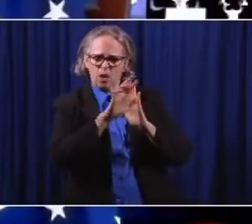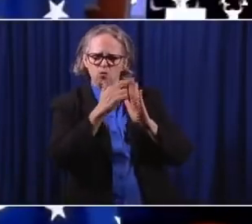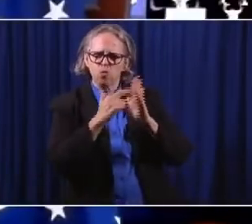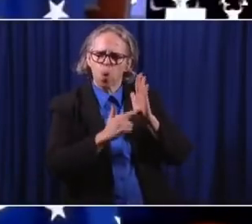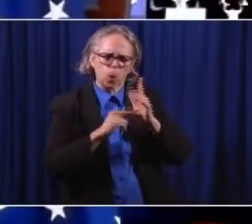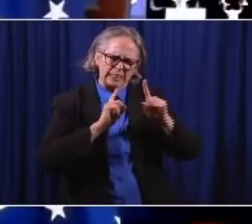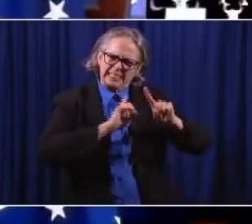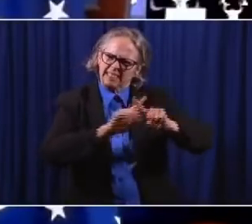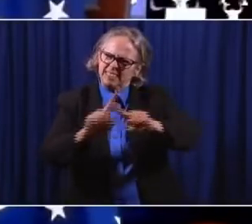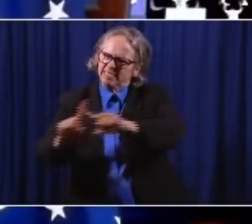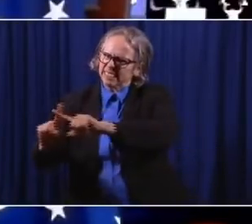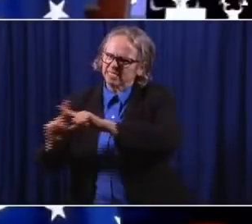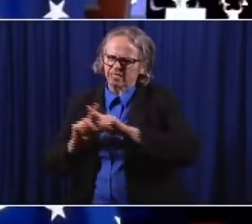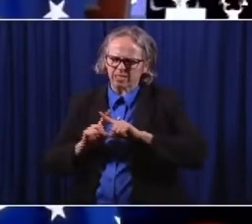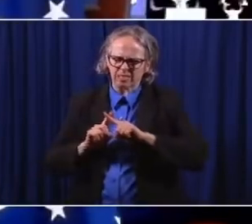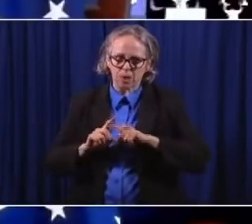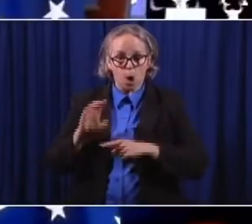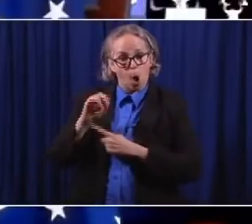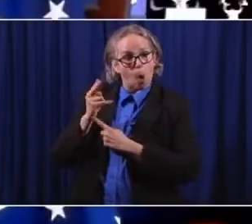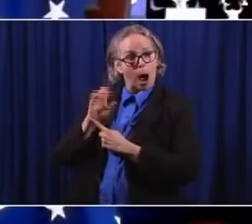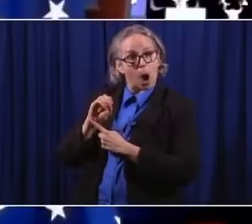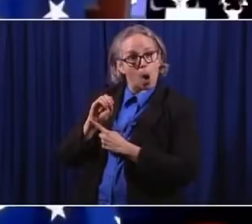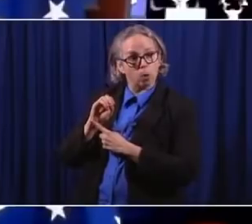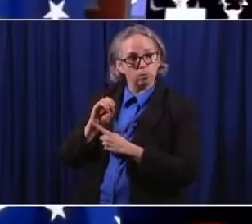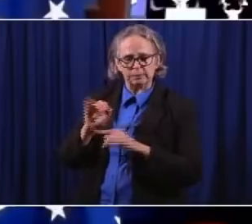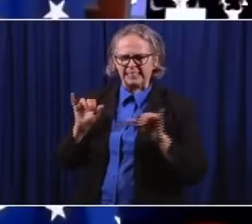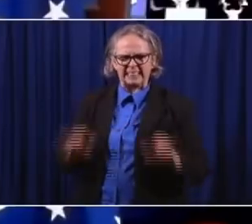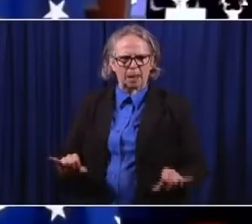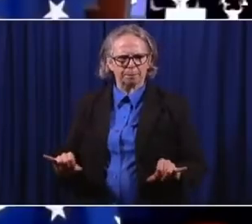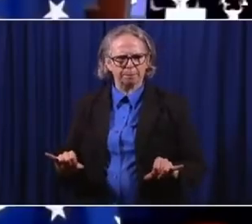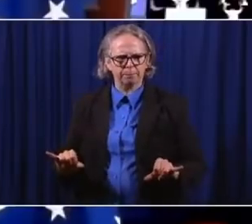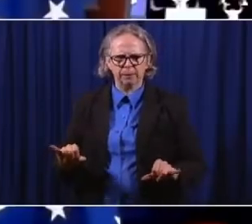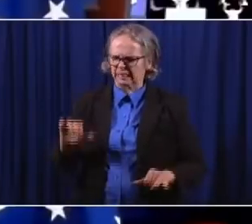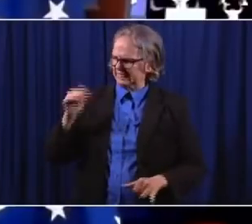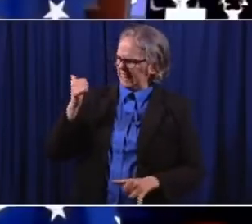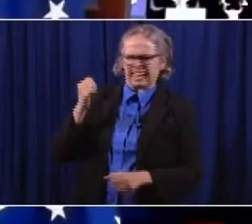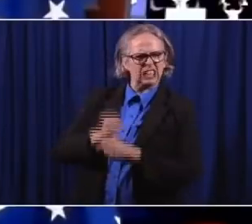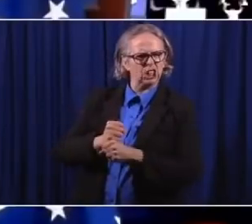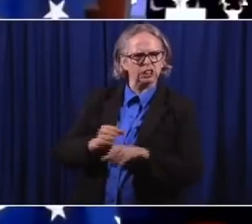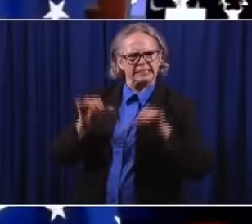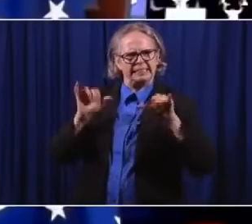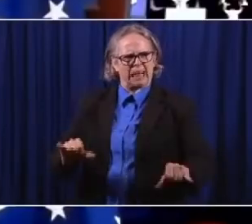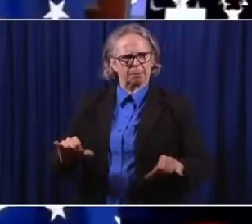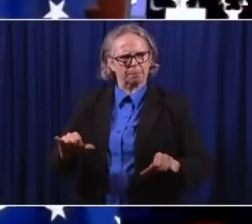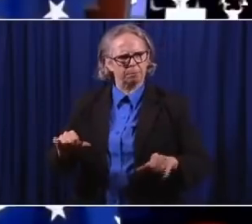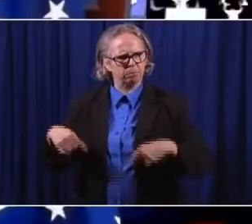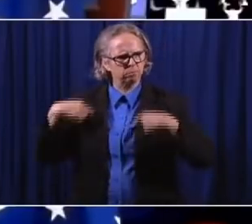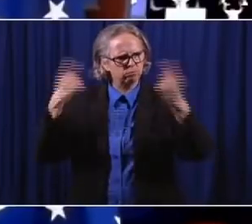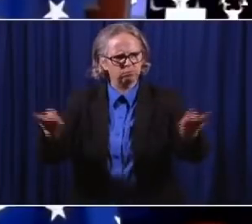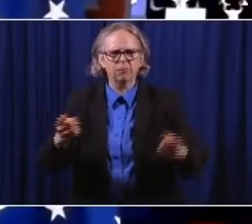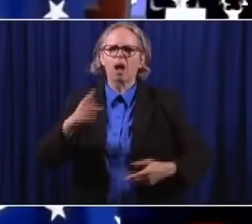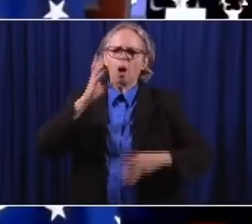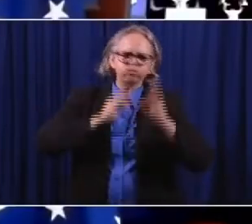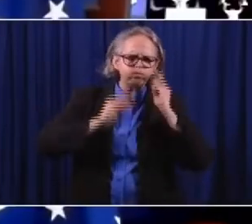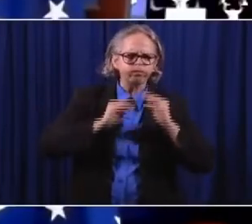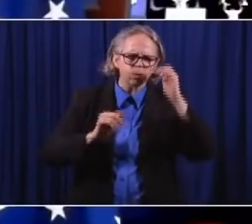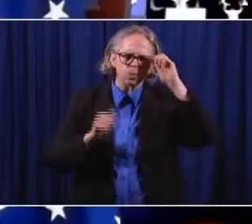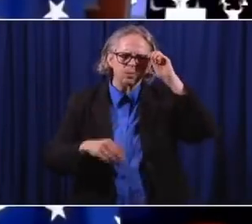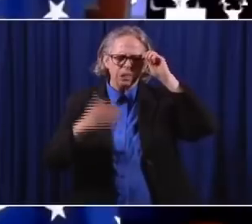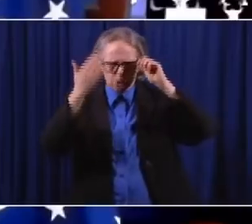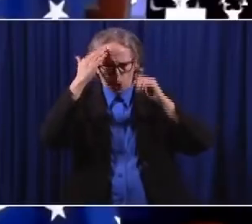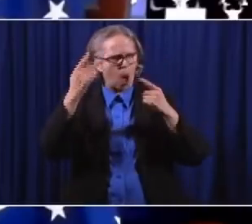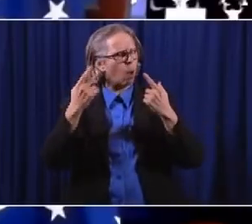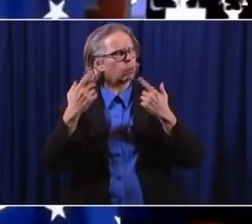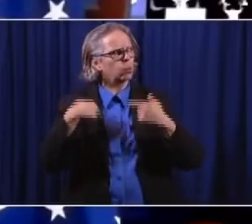effect for more than a decade, and they're tried, true, and tested. We're not a state that just mails out ballots